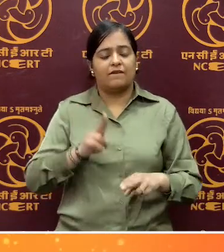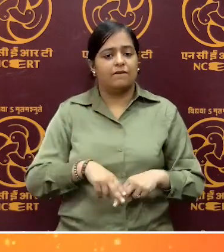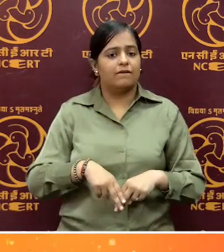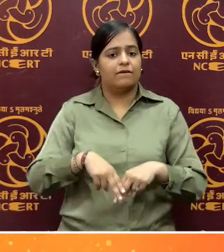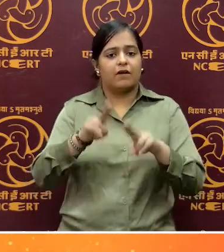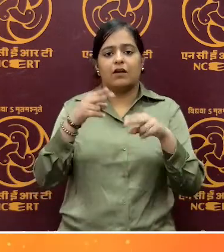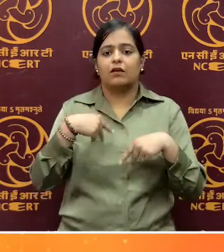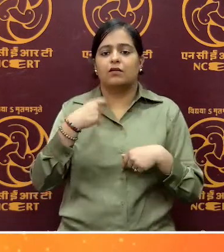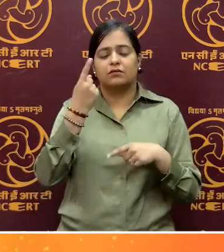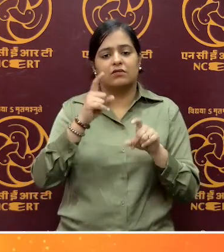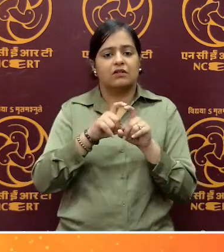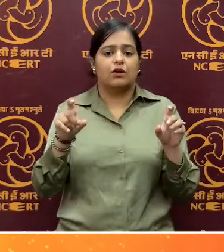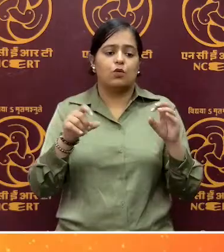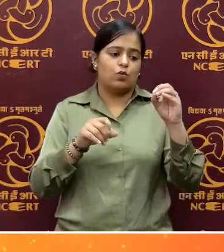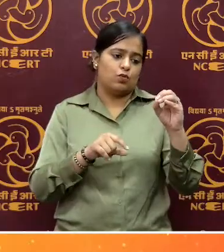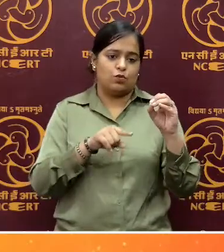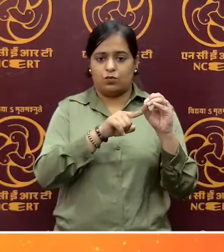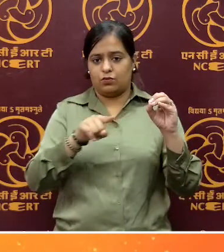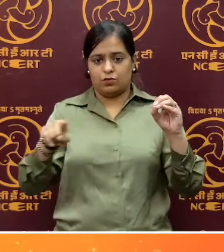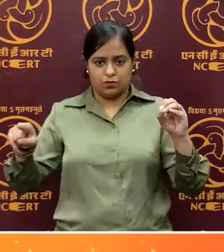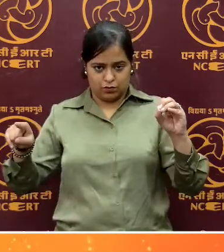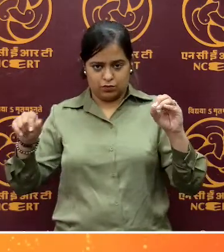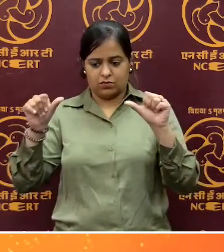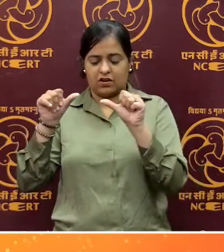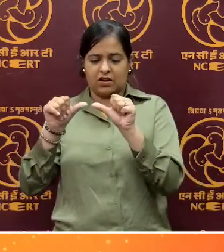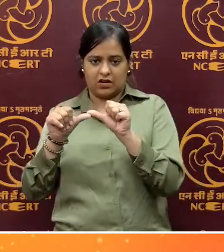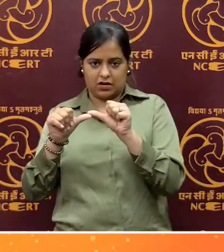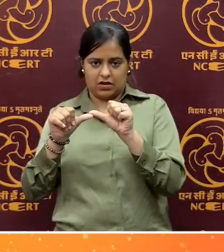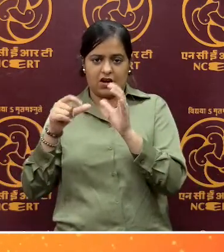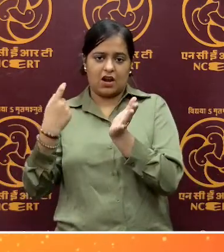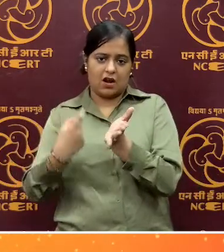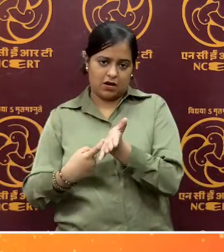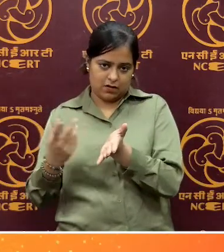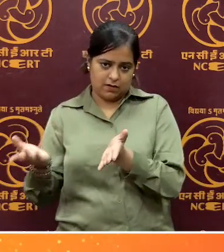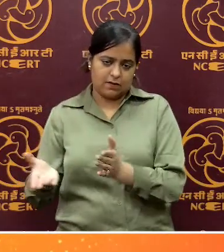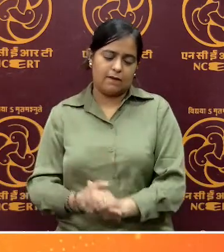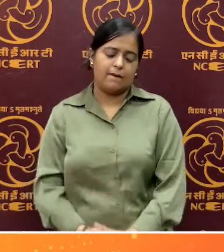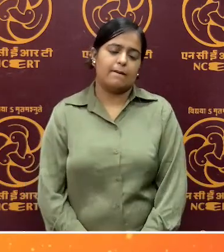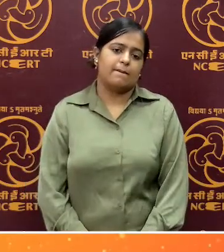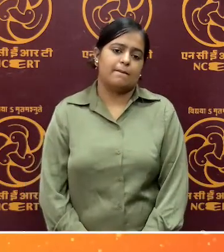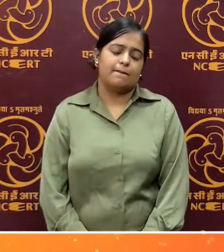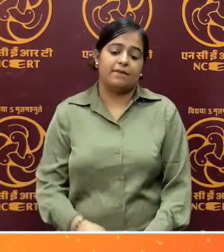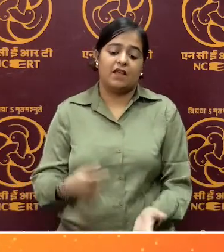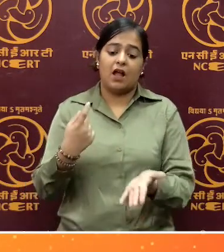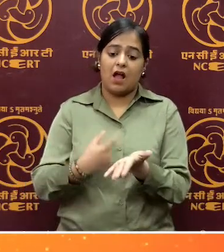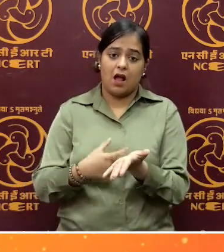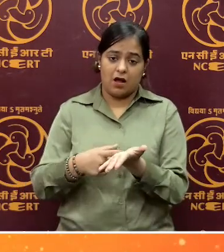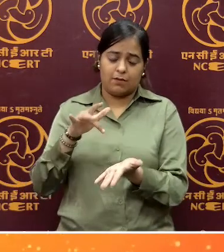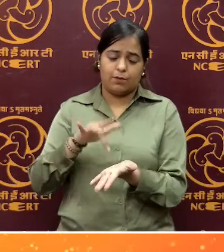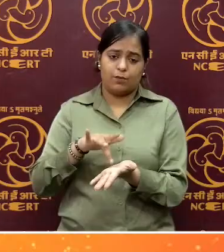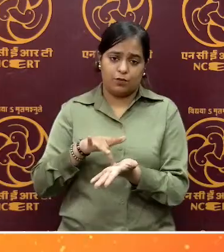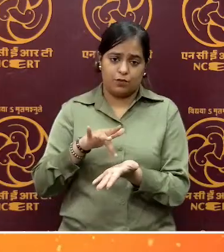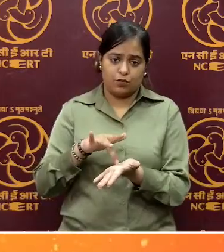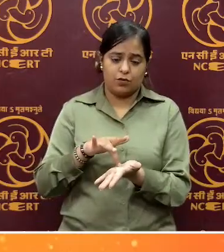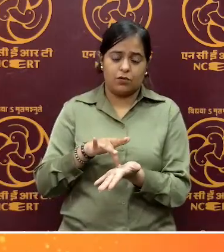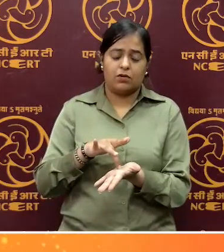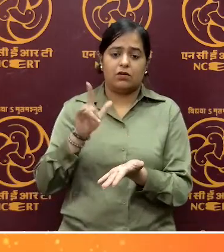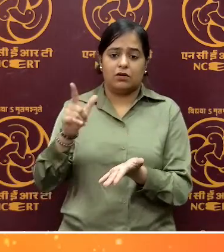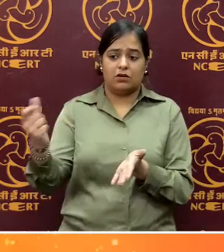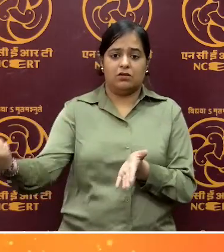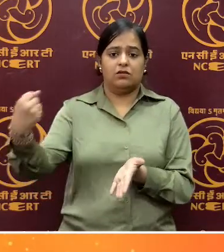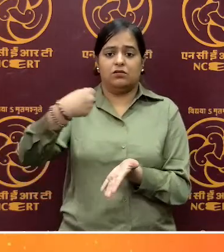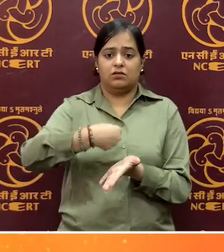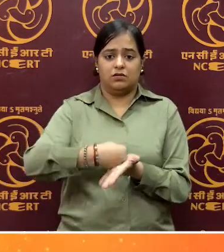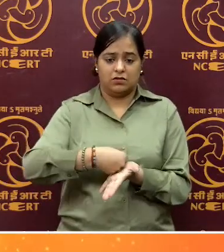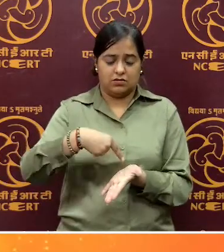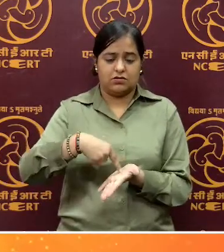from O to it has reached R. So R is the point from where it reaches. That is,